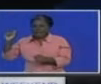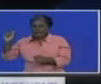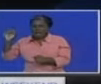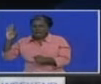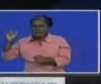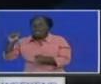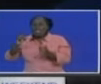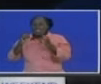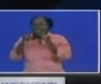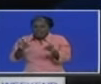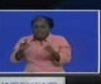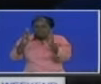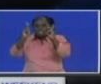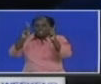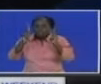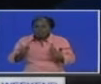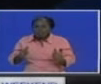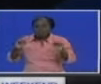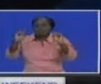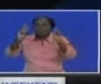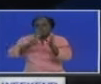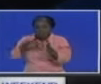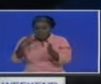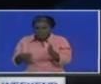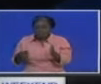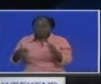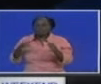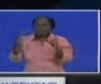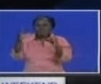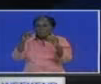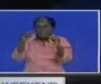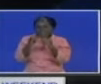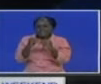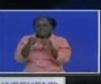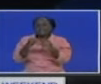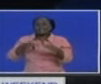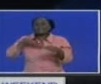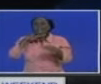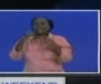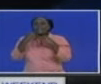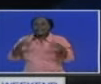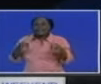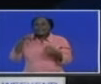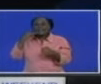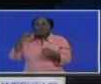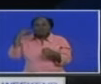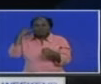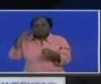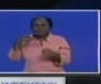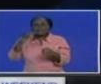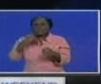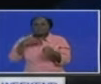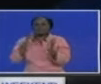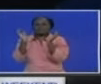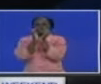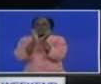fails to beat the deadline set by SACAFA's local organizing committee. The Nakuru County Government has revamped the sporting facility to the tune